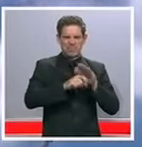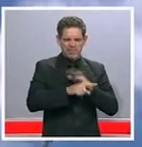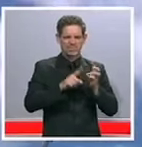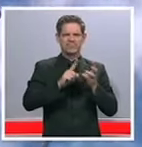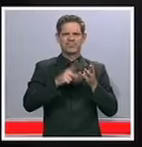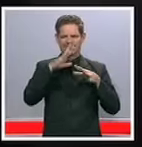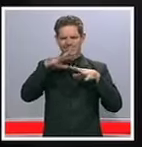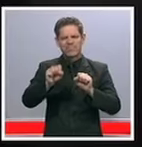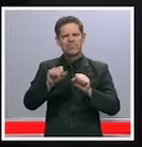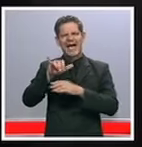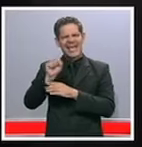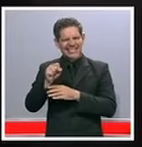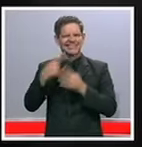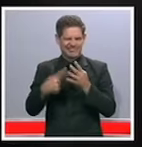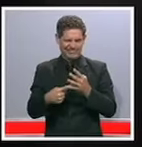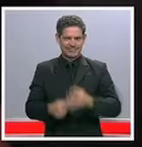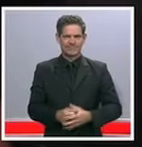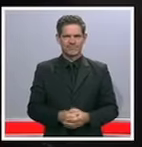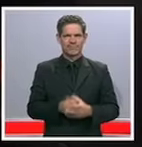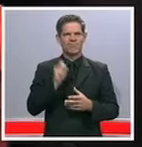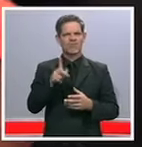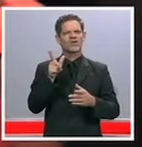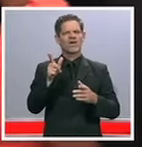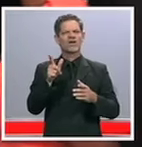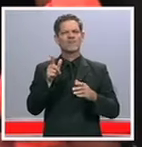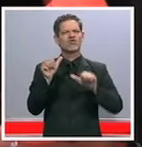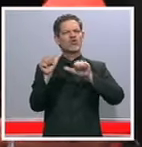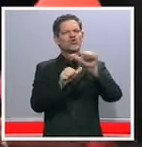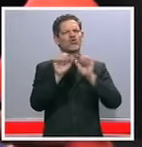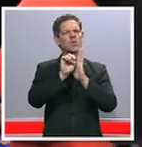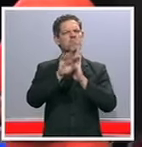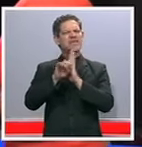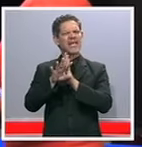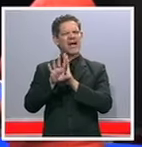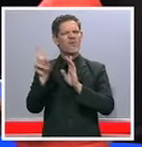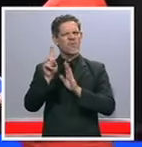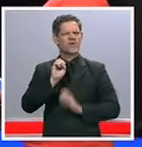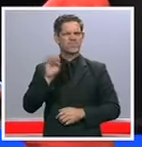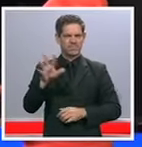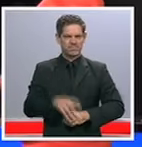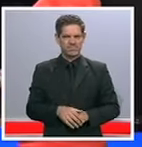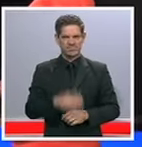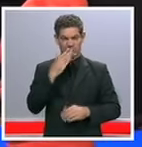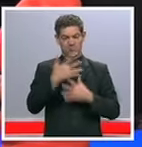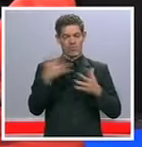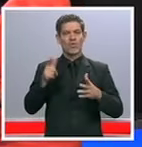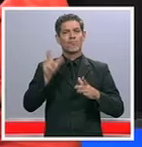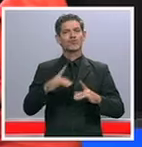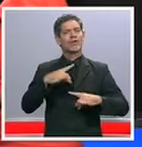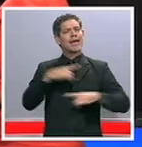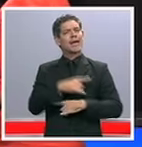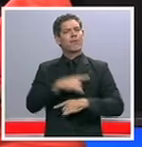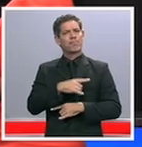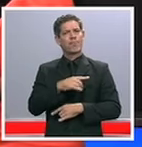measures. Let's see what's trending on social media. Gareth Edwards joins me now, and it seems rapper Mos Def believes in a